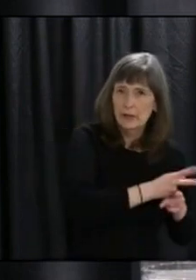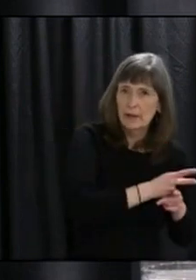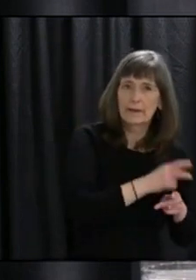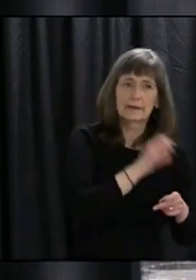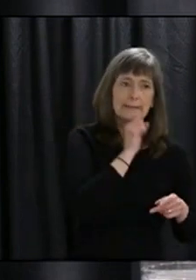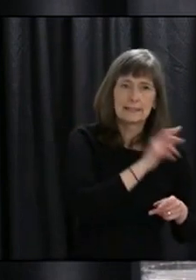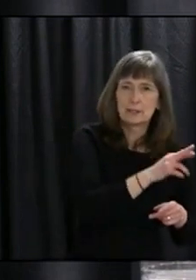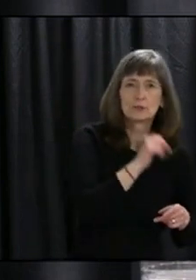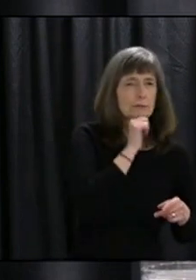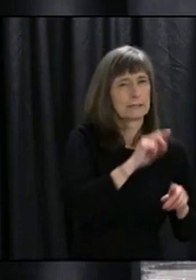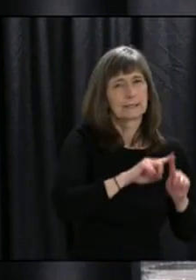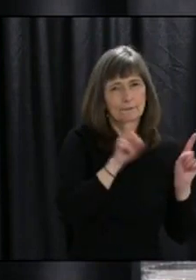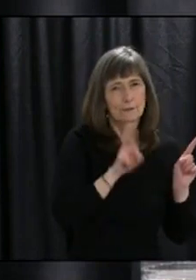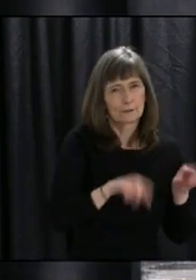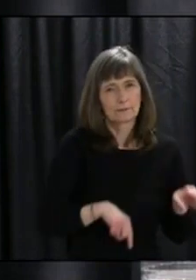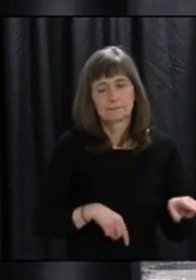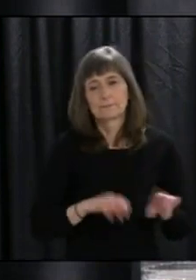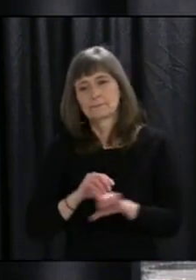comparison there, Peter.